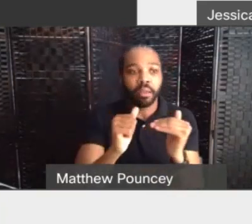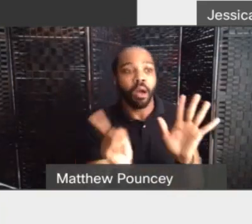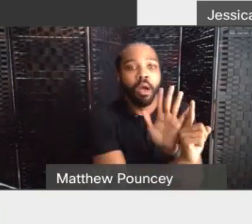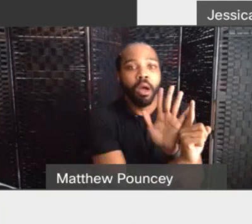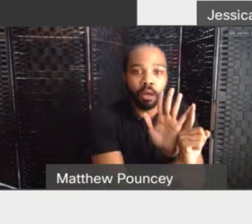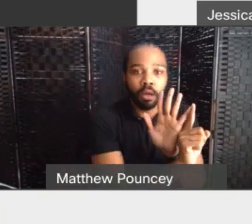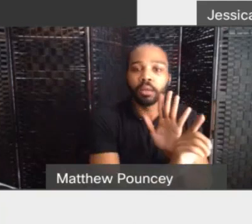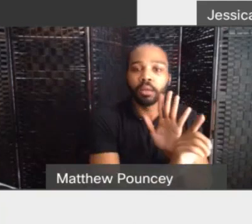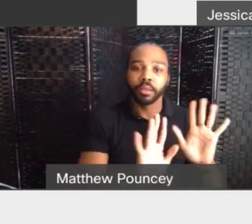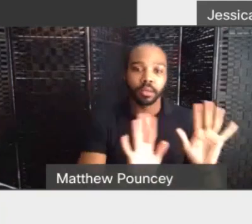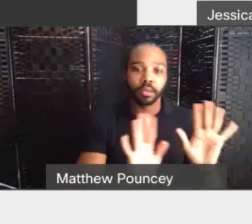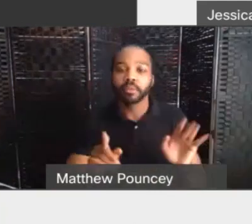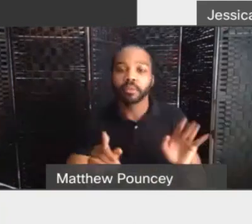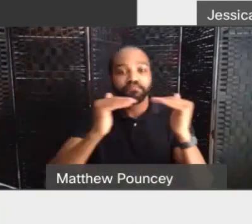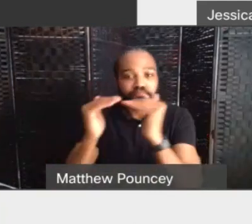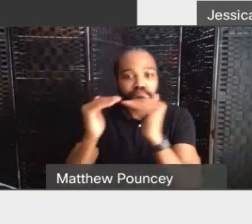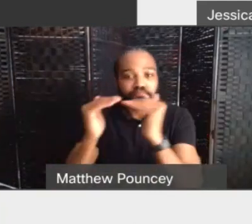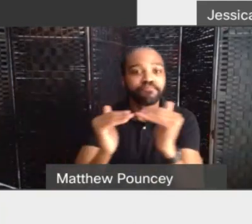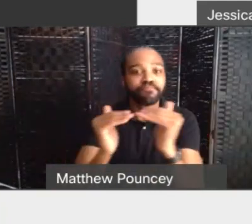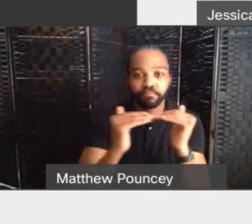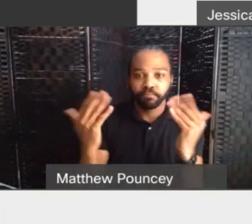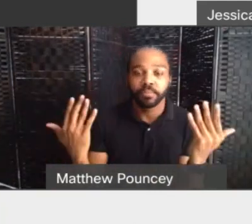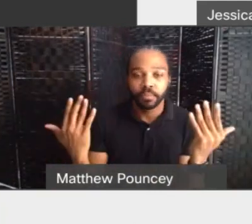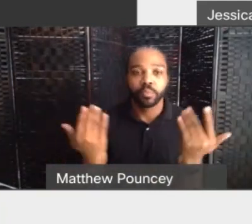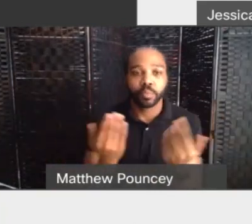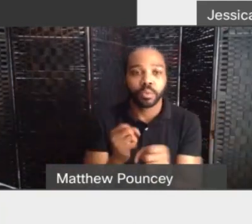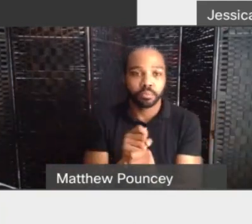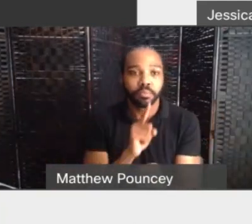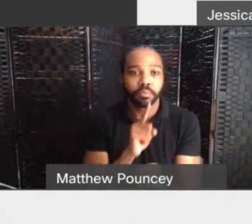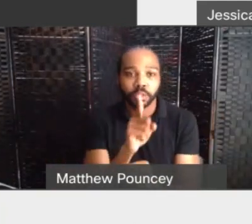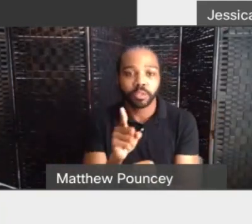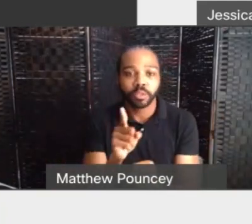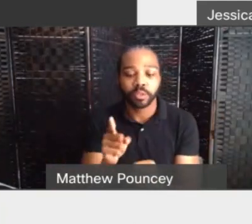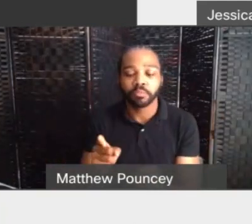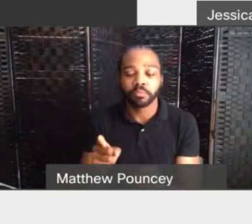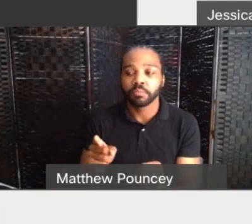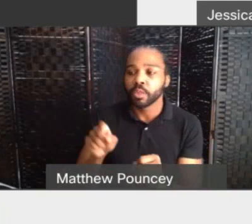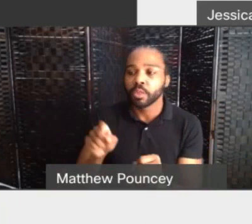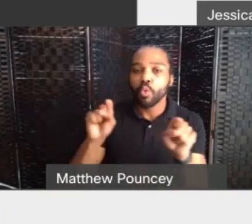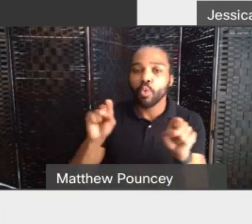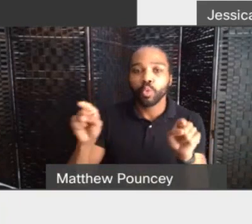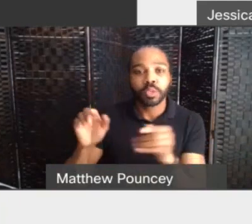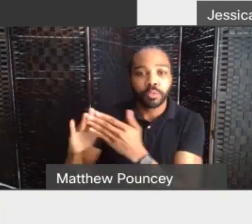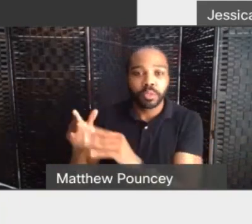vulnerable, solely to make sure that that those populations are